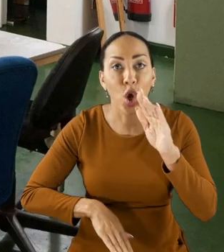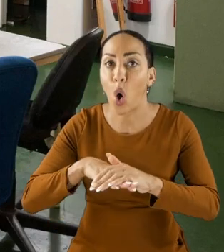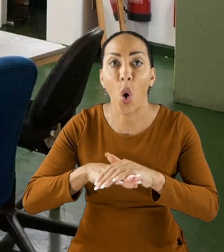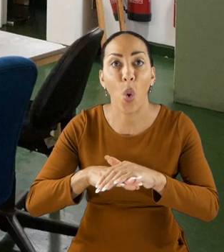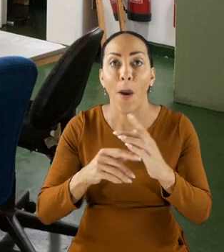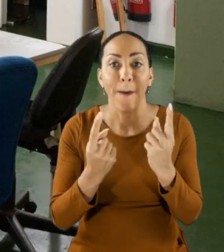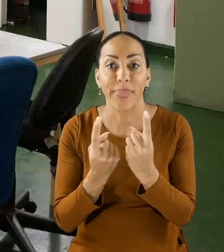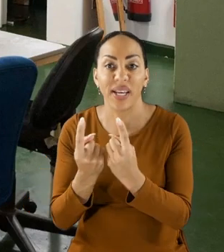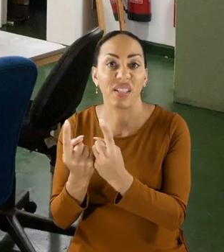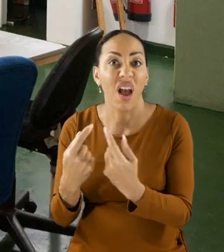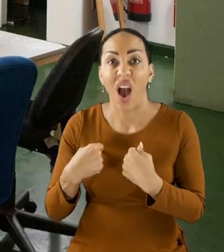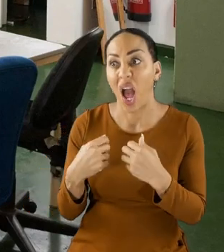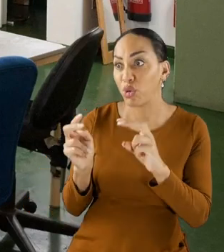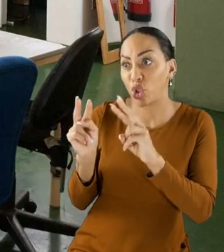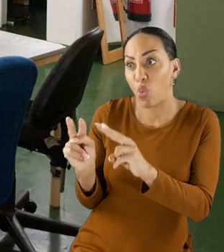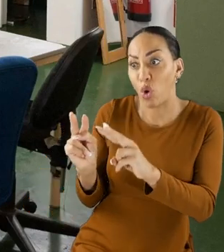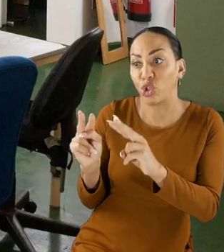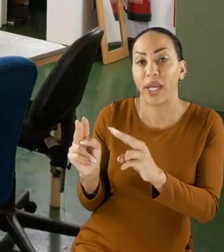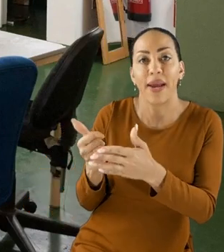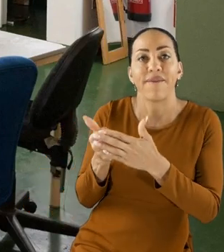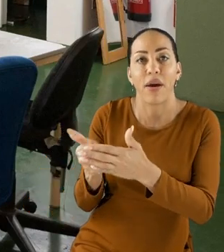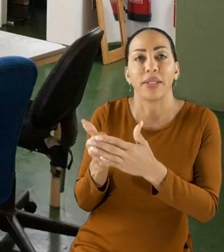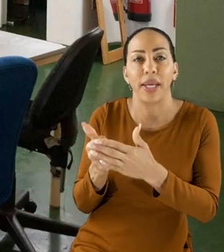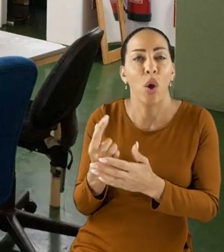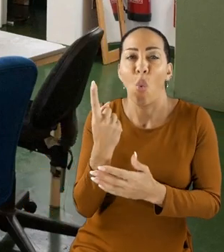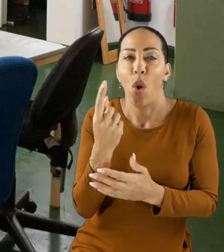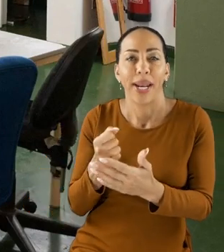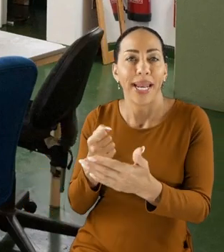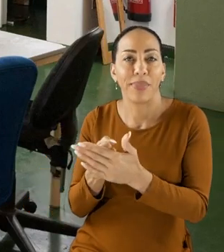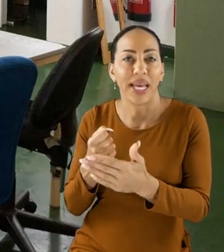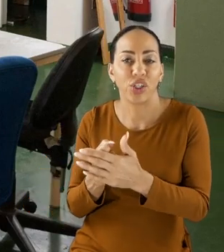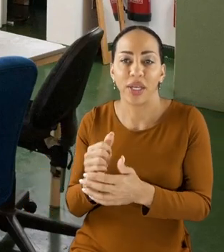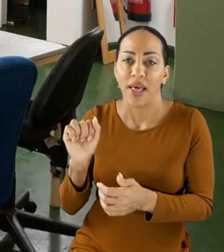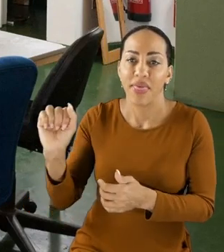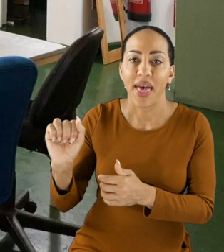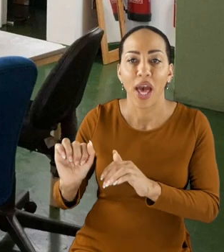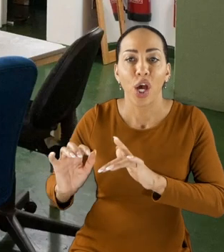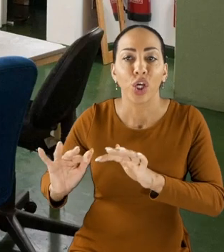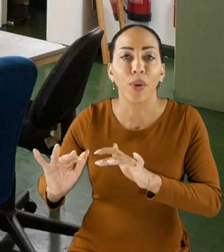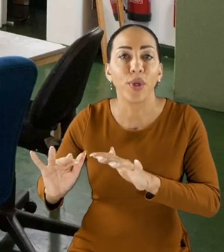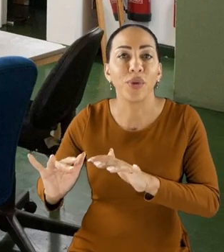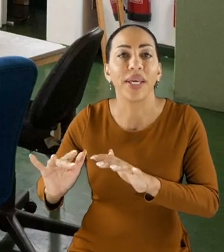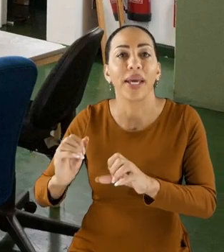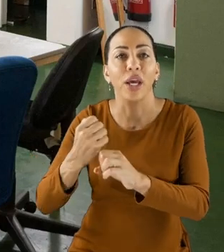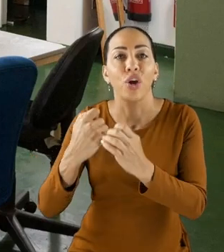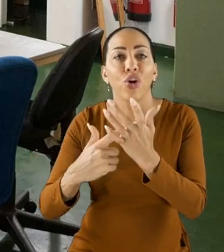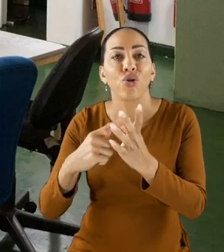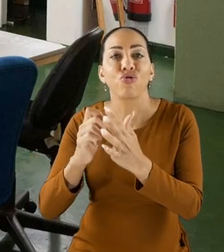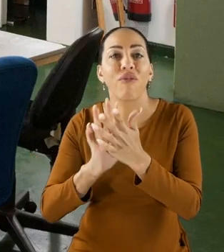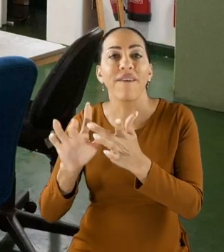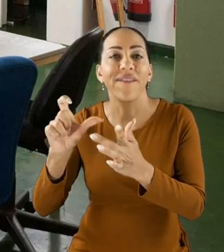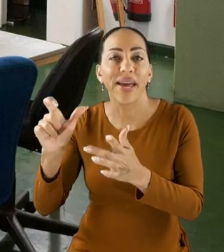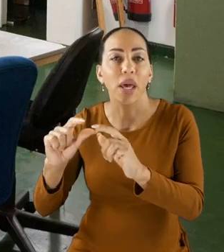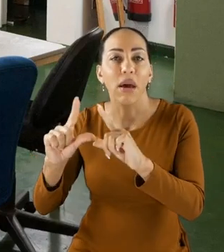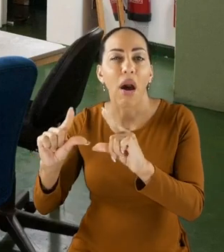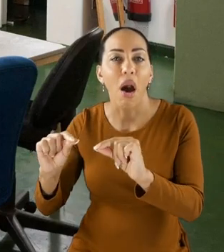the software, and then they produced the whole piece. And I simply was just watching and advising. The only limitation they had was their